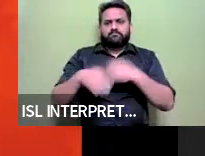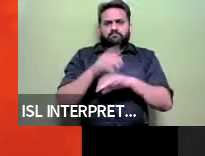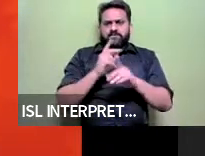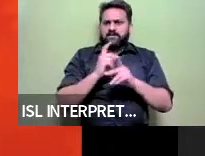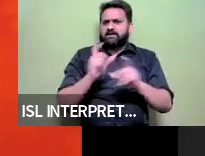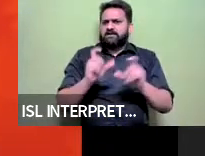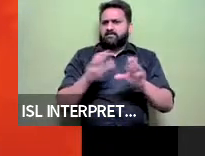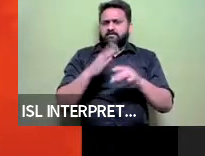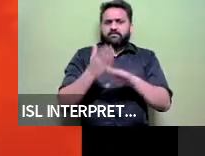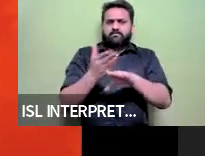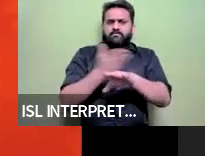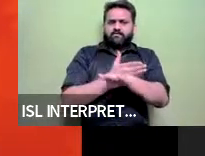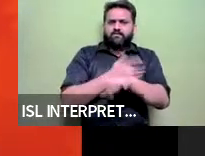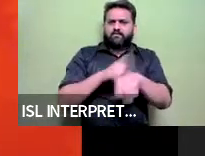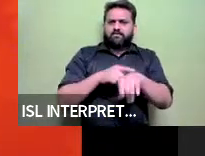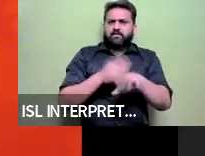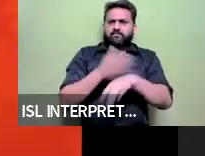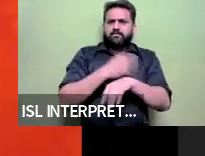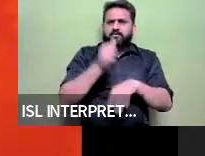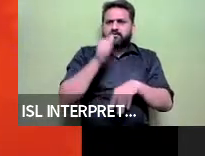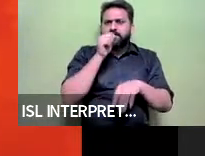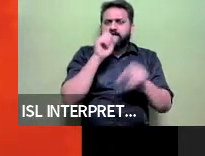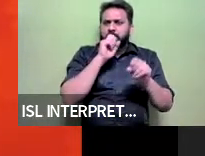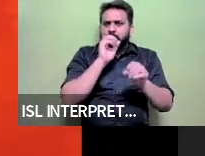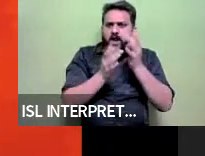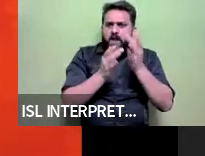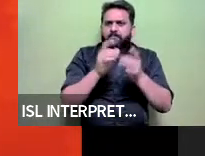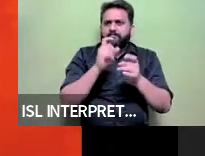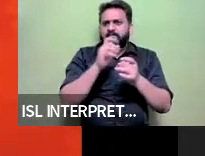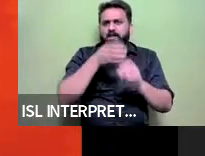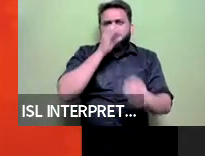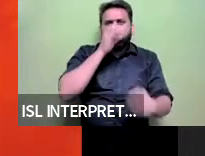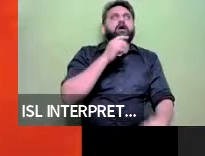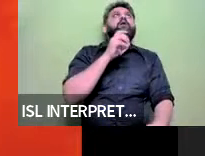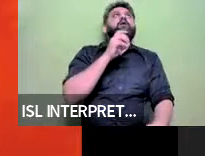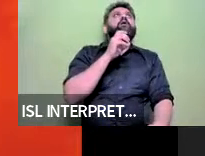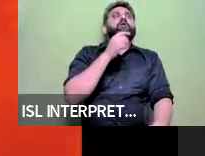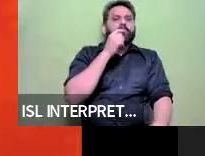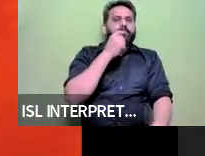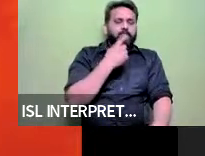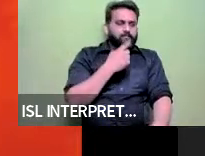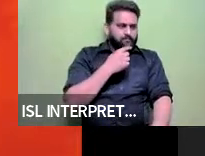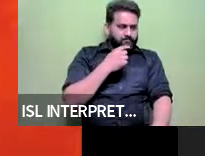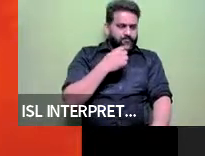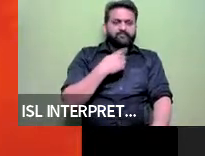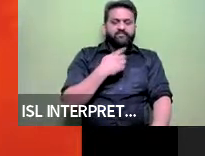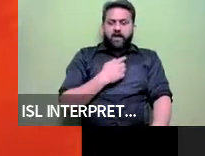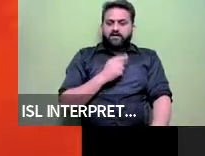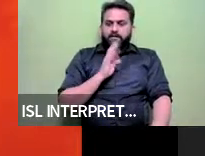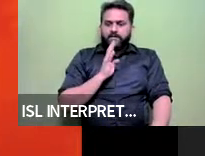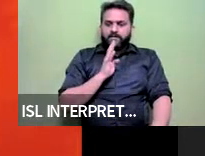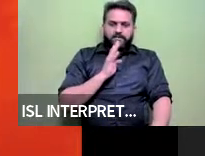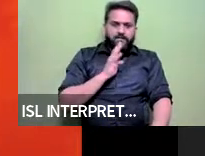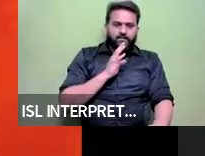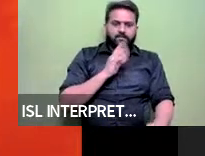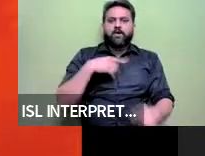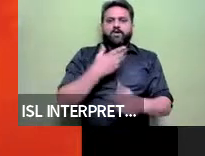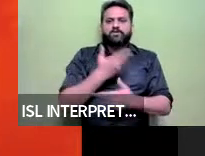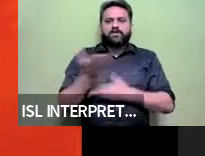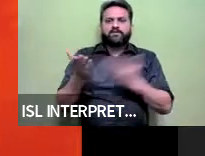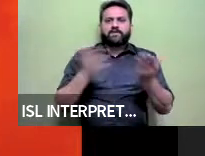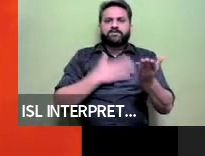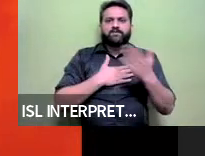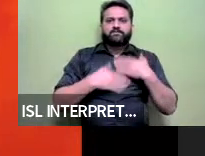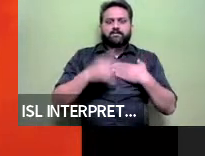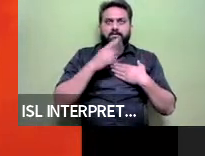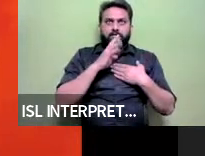do it little early. You want to cold water, hot water, do it little, open your mouth, say something, sing your national anthem, and you will be